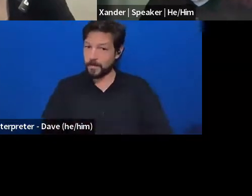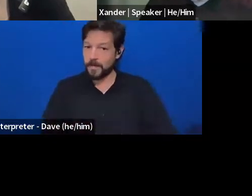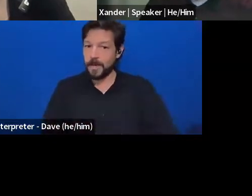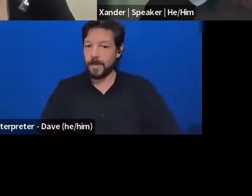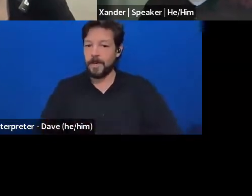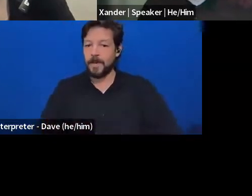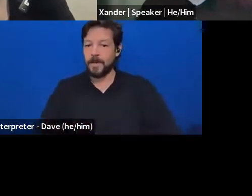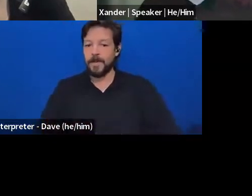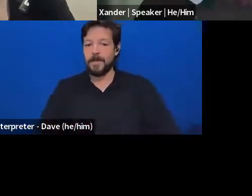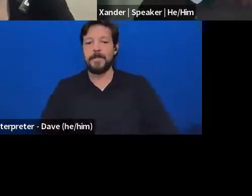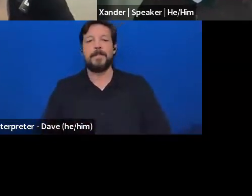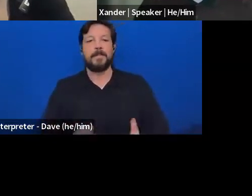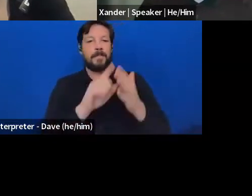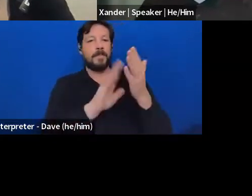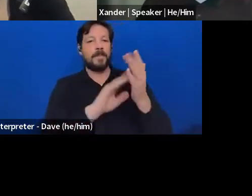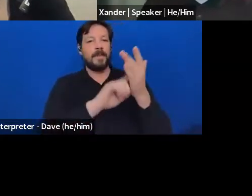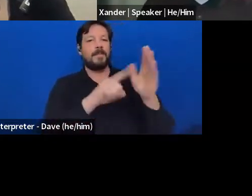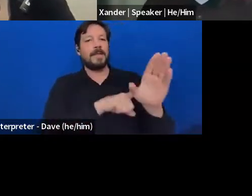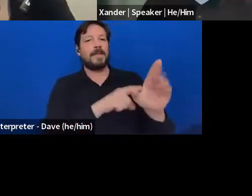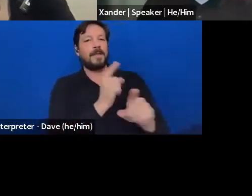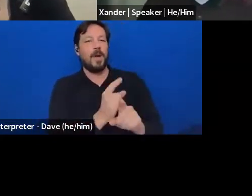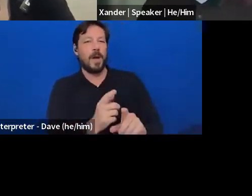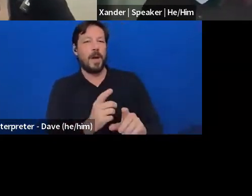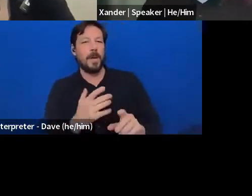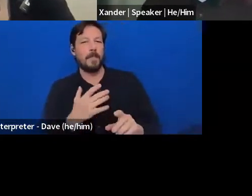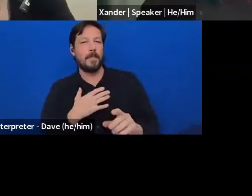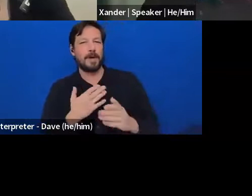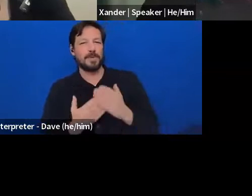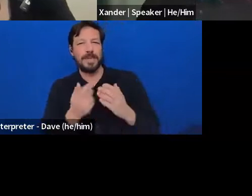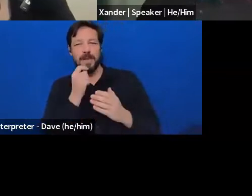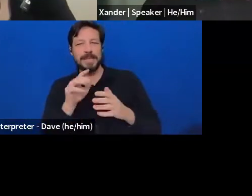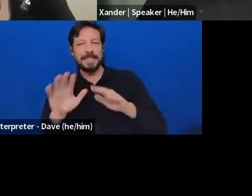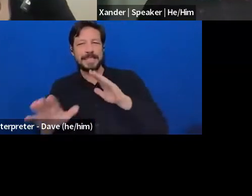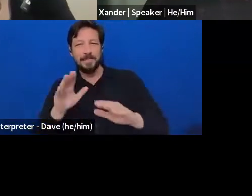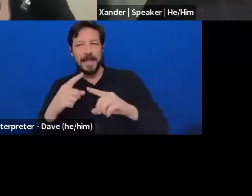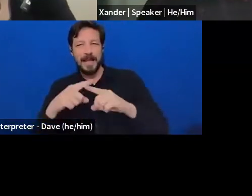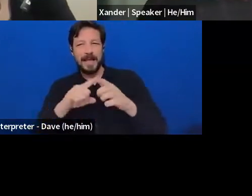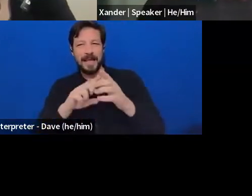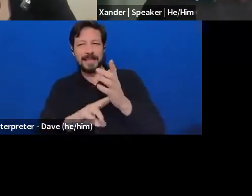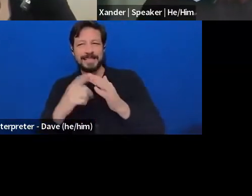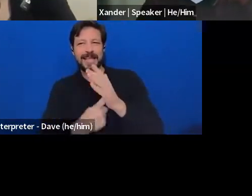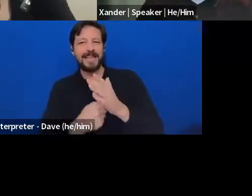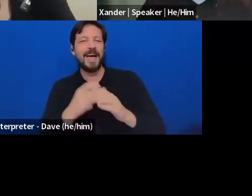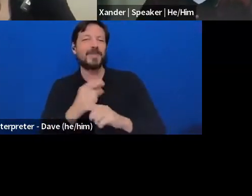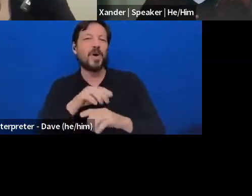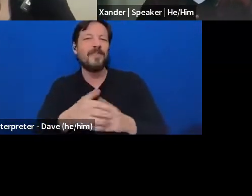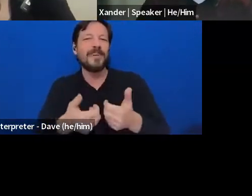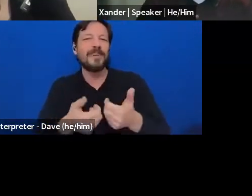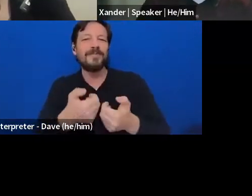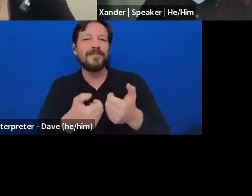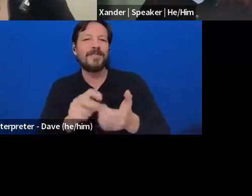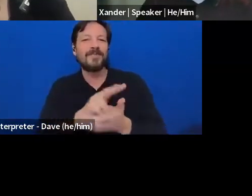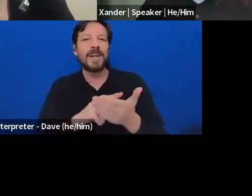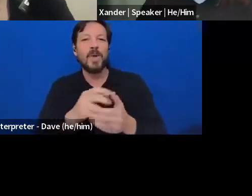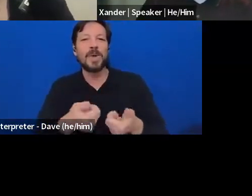Yeah, so my story will be a bit similar to Xander, as he was talking about video games. But for me, those